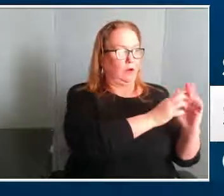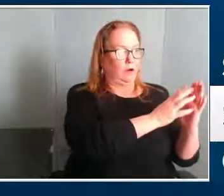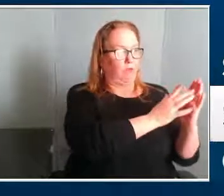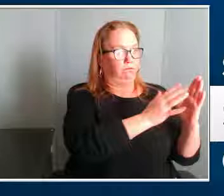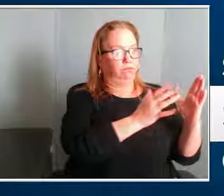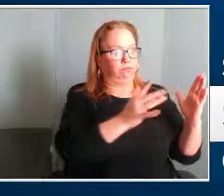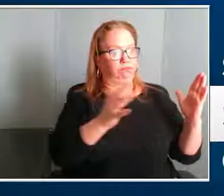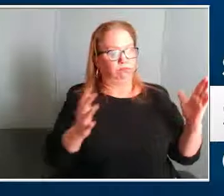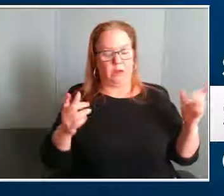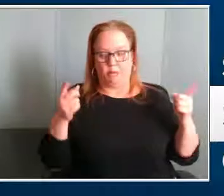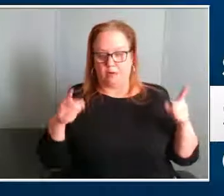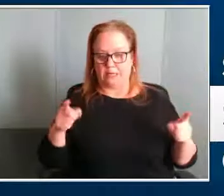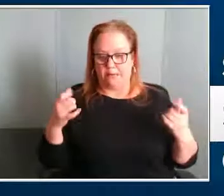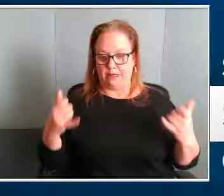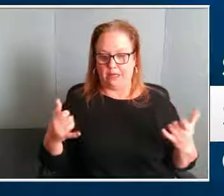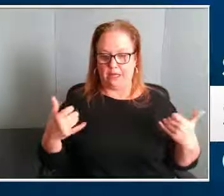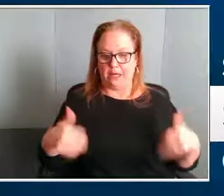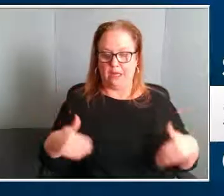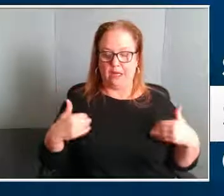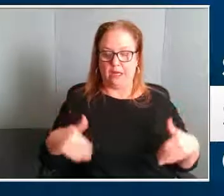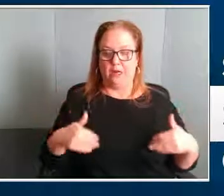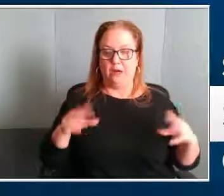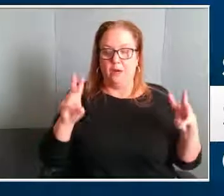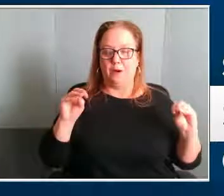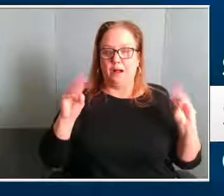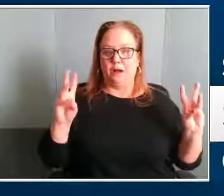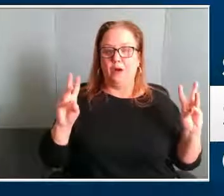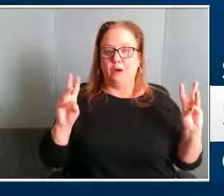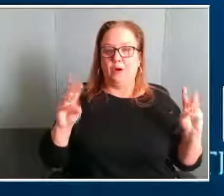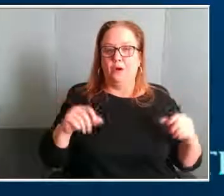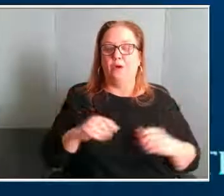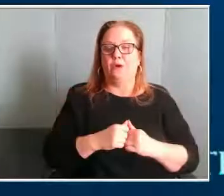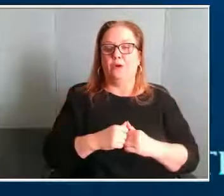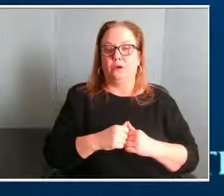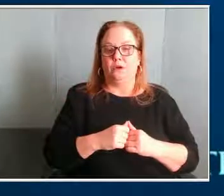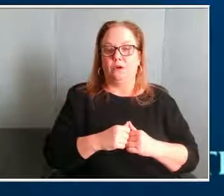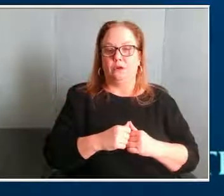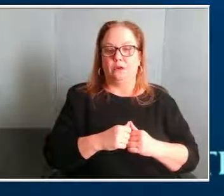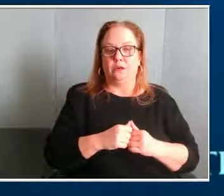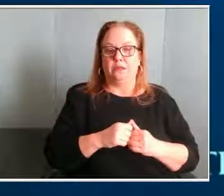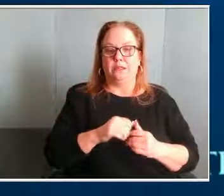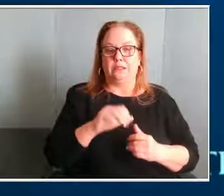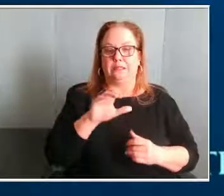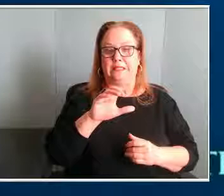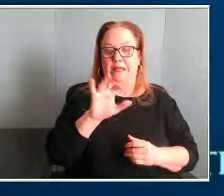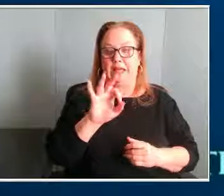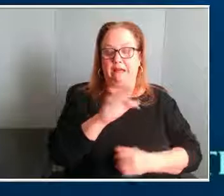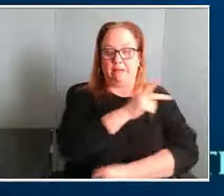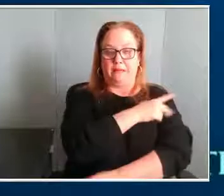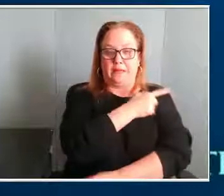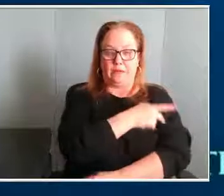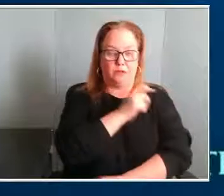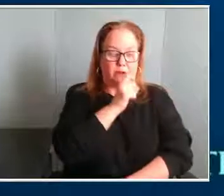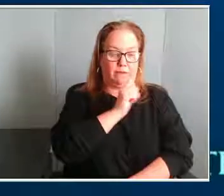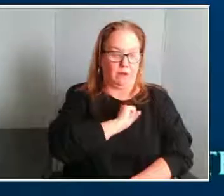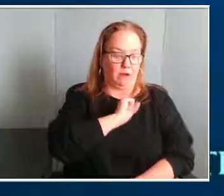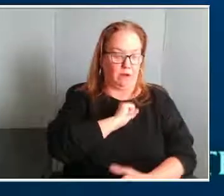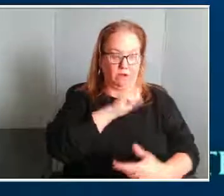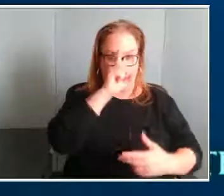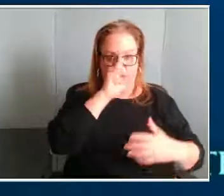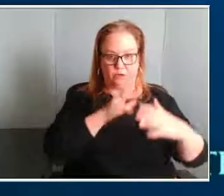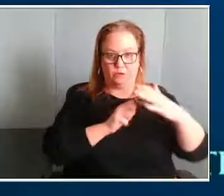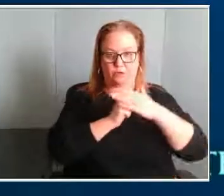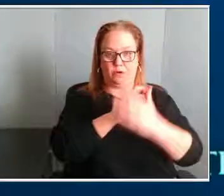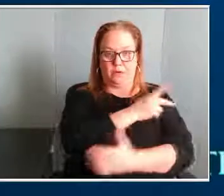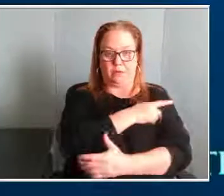today, it's quite the journey. Whether it's cystic fibrosis patients who don't have to cough, stroke patients who can